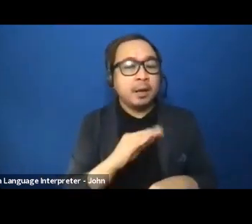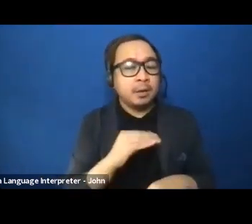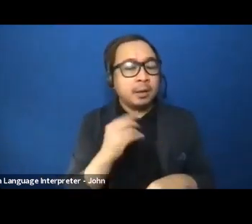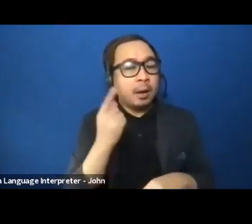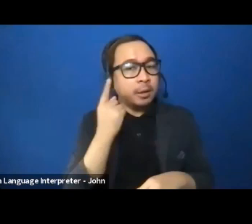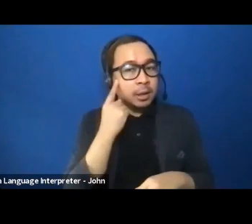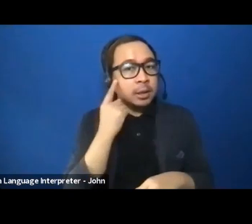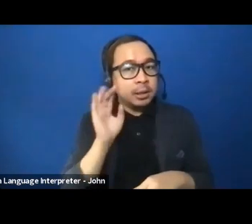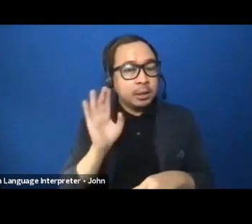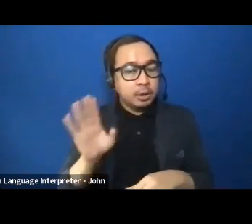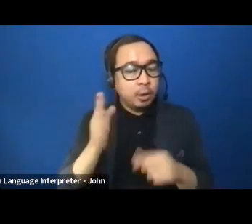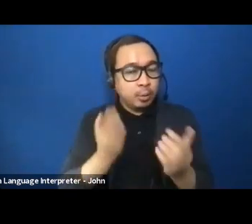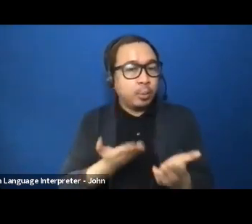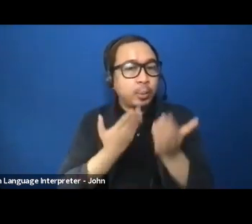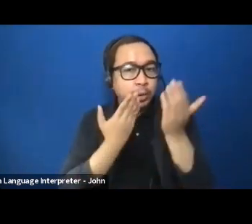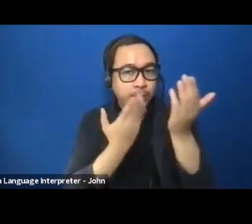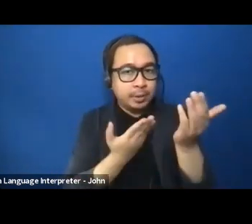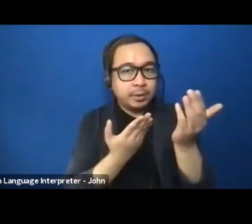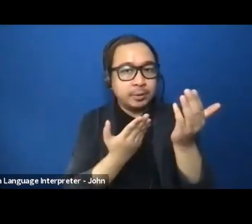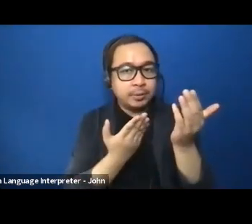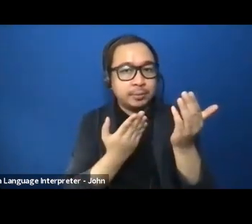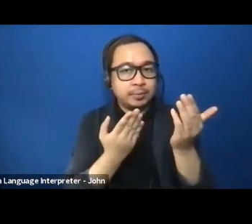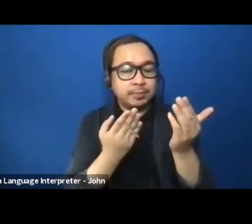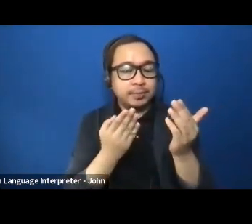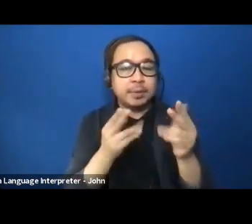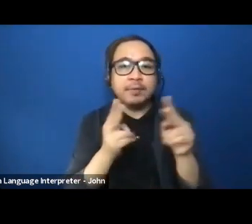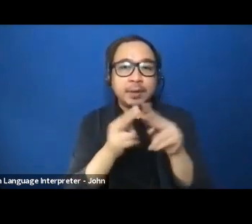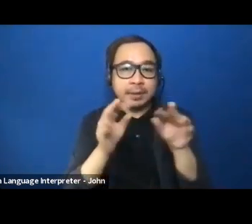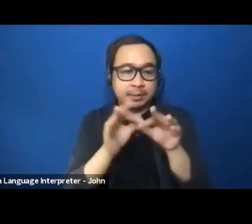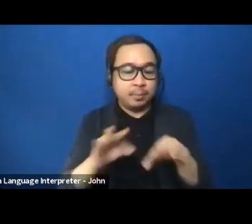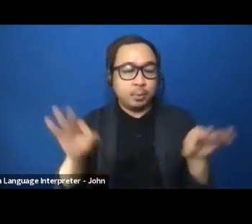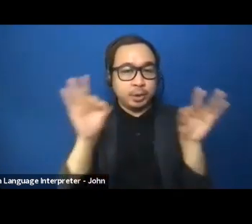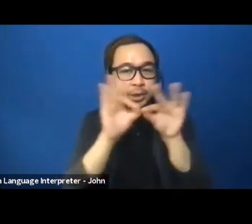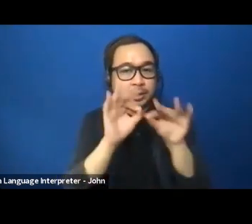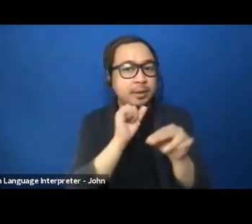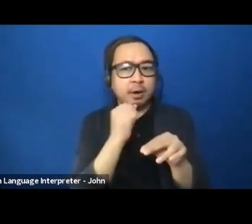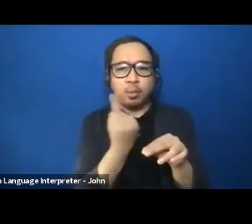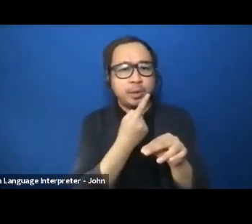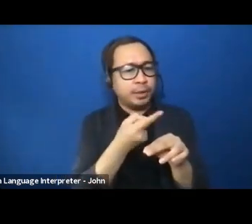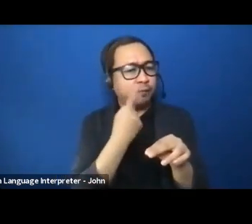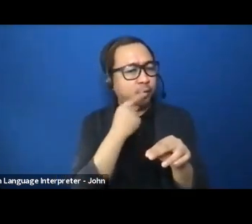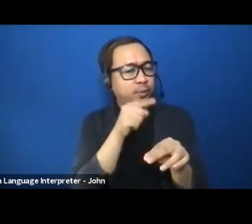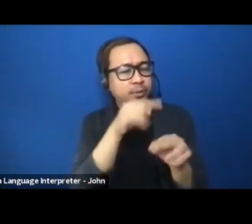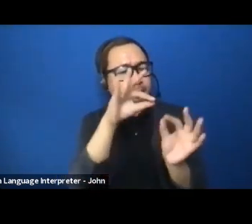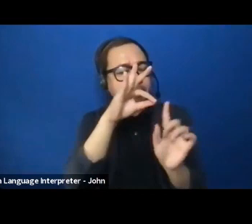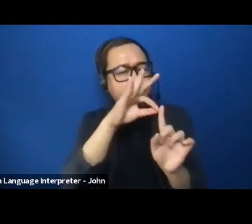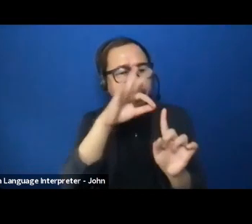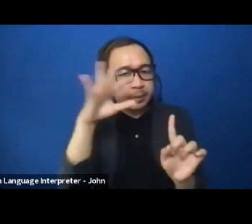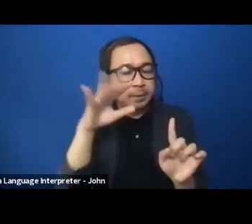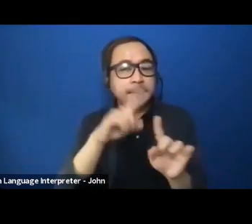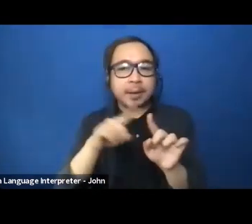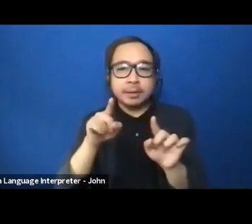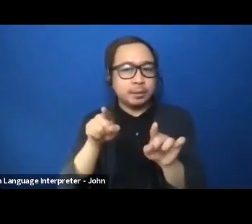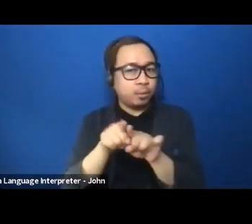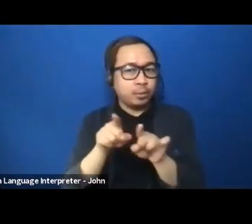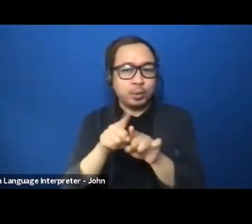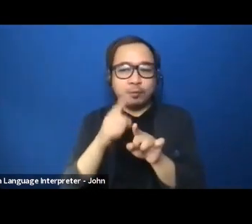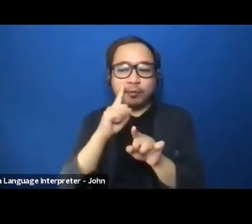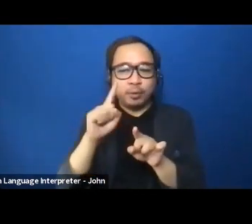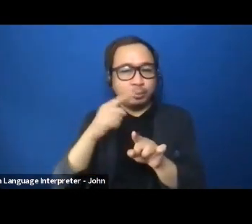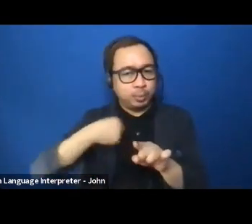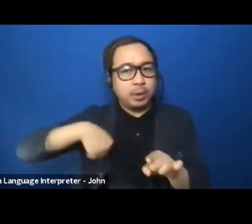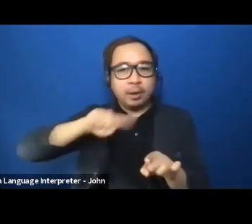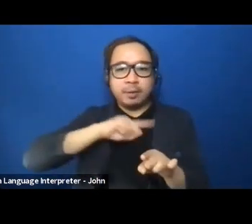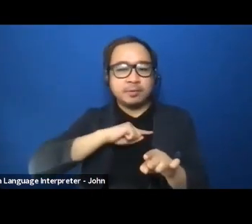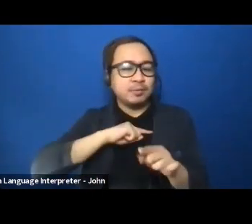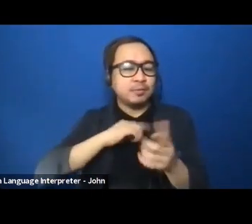your recommendation is very relevant, not only in Pakistan, but to us as well. And I